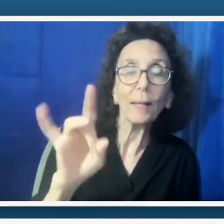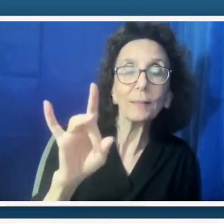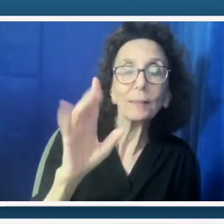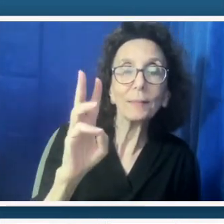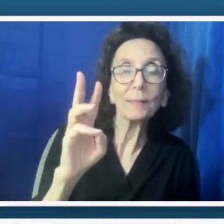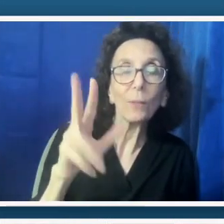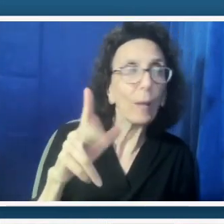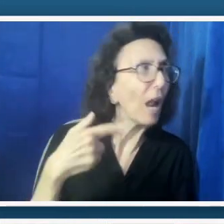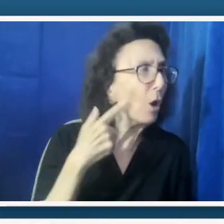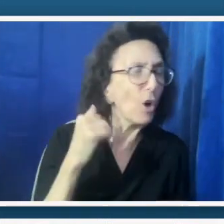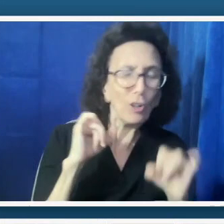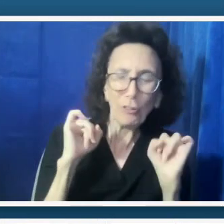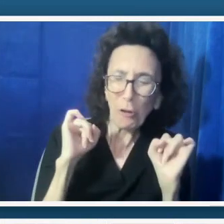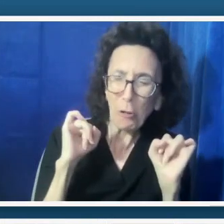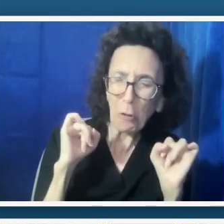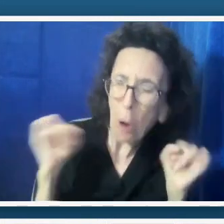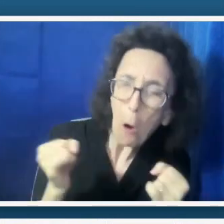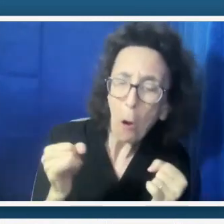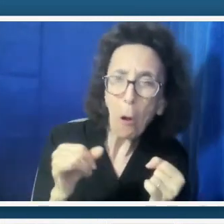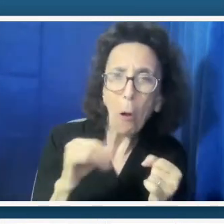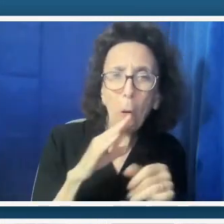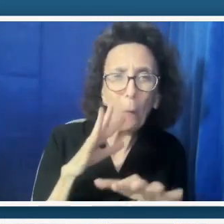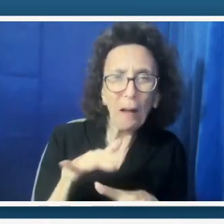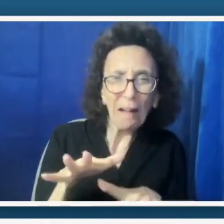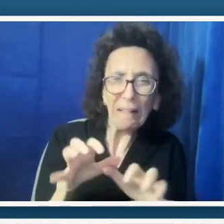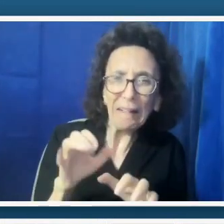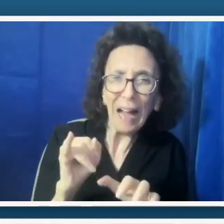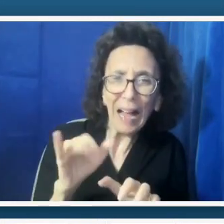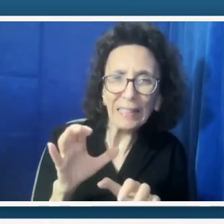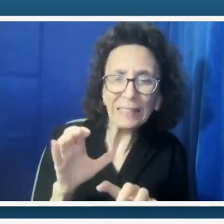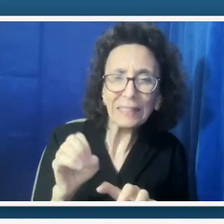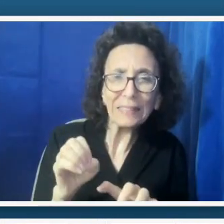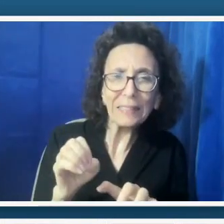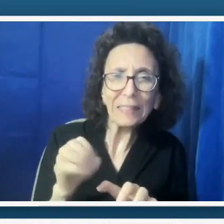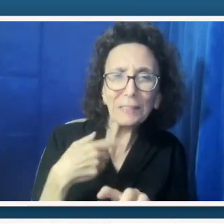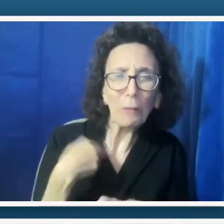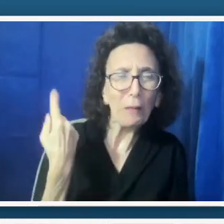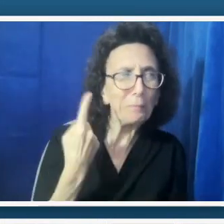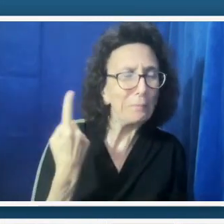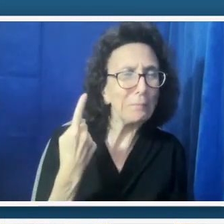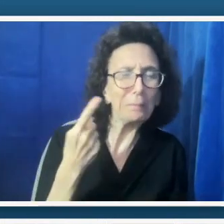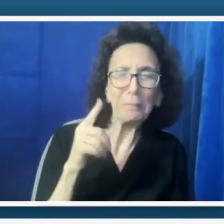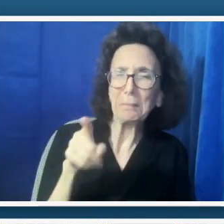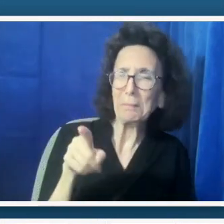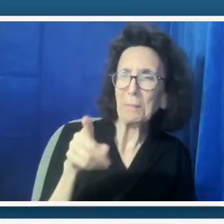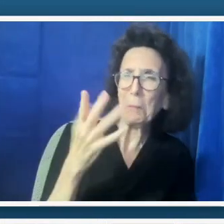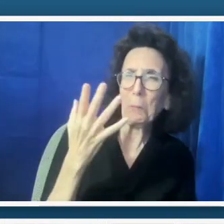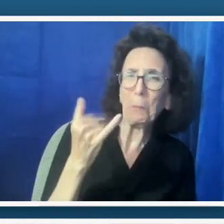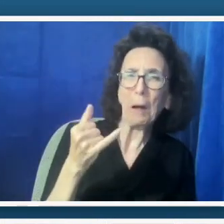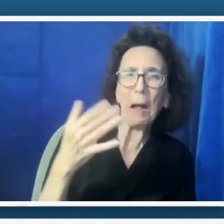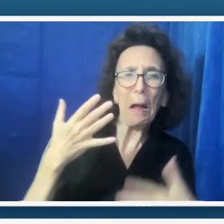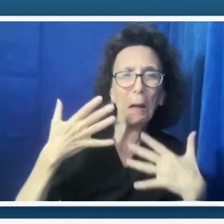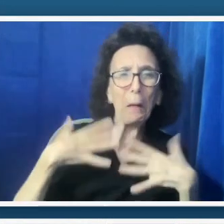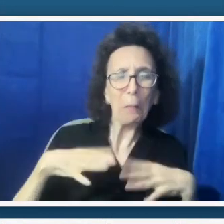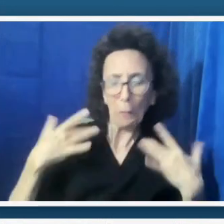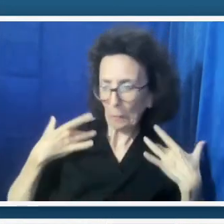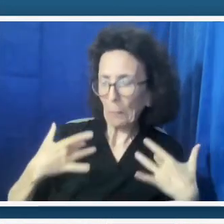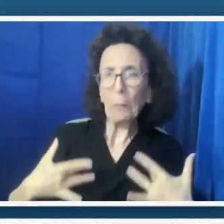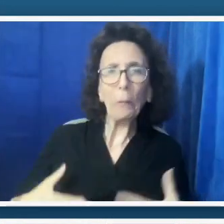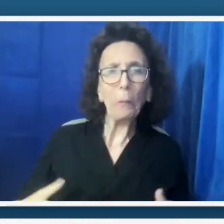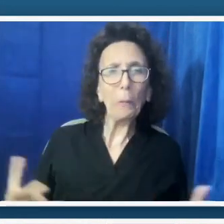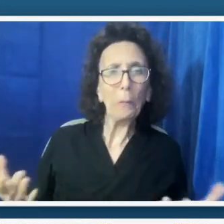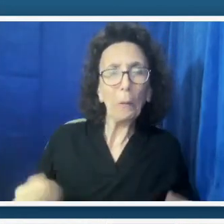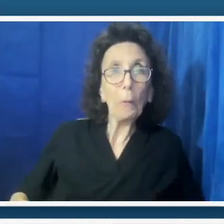cold and the river was icy. This might cause us to question the artist's motivation in depicting the Shoshone as only wearing